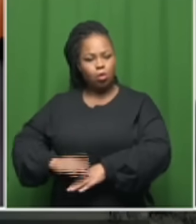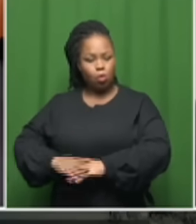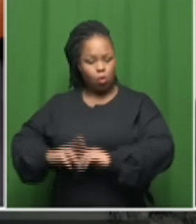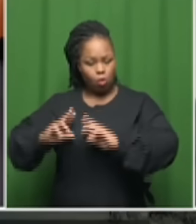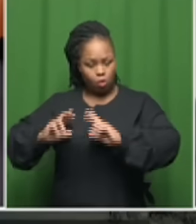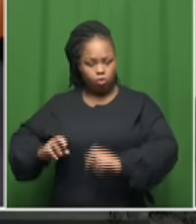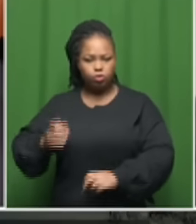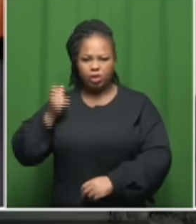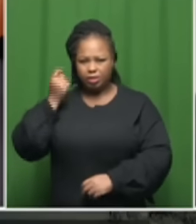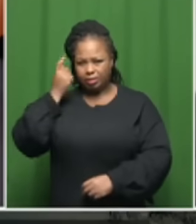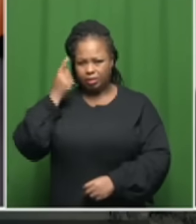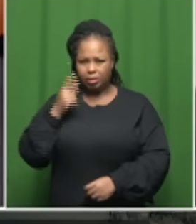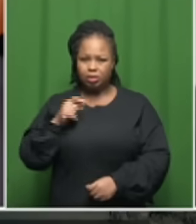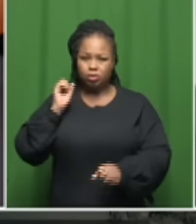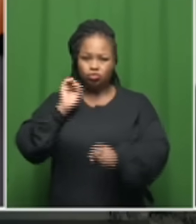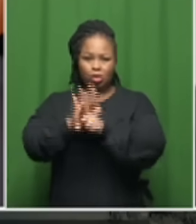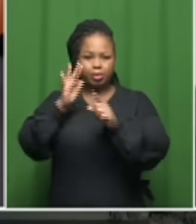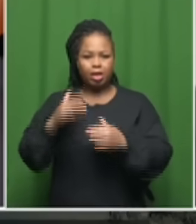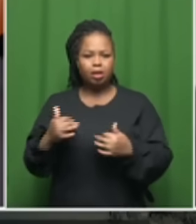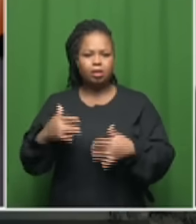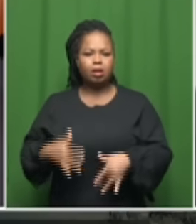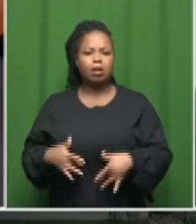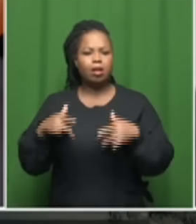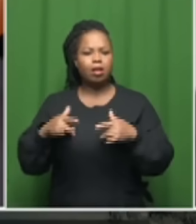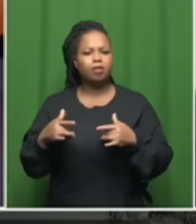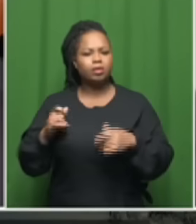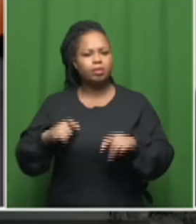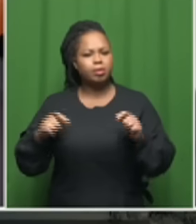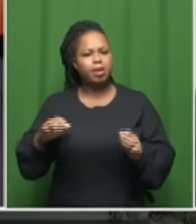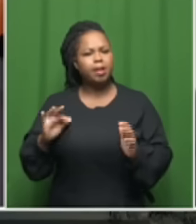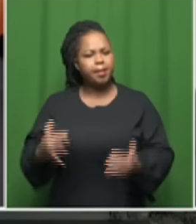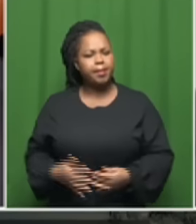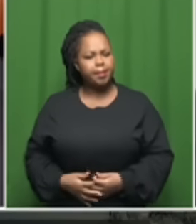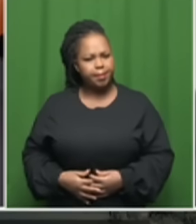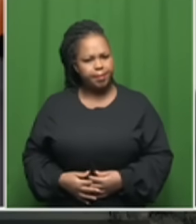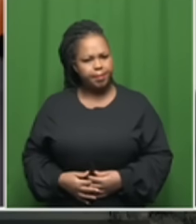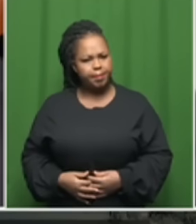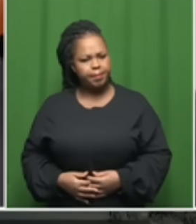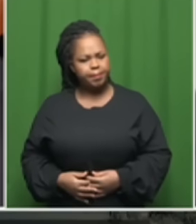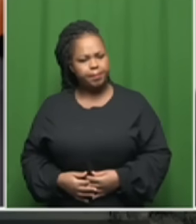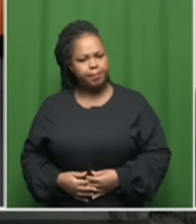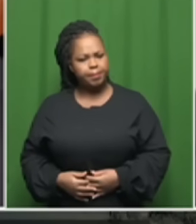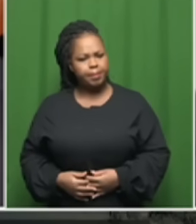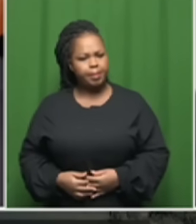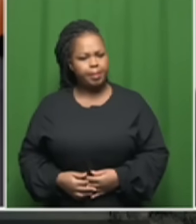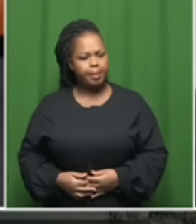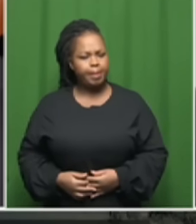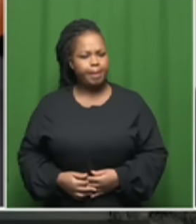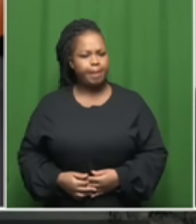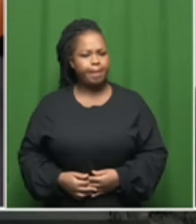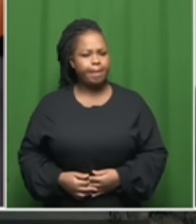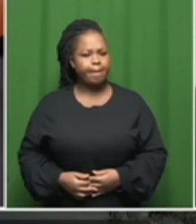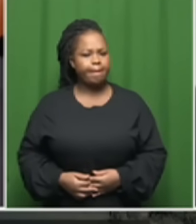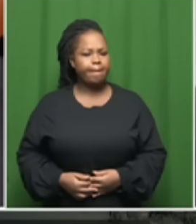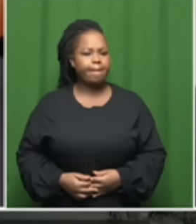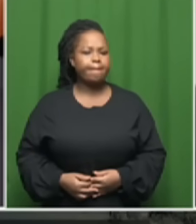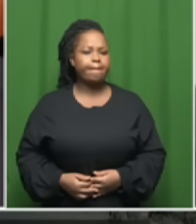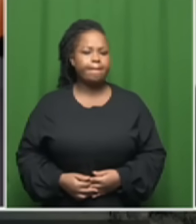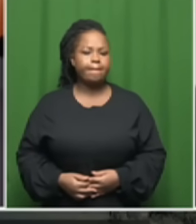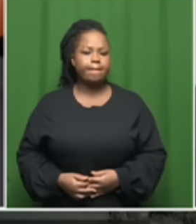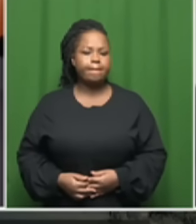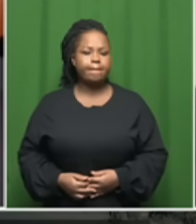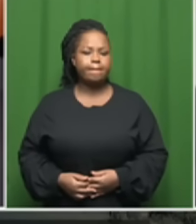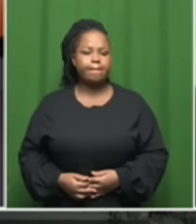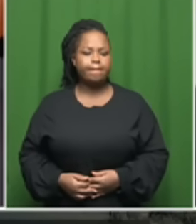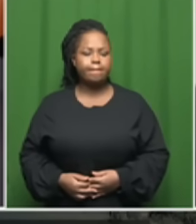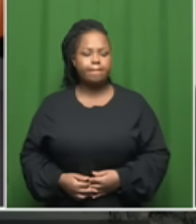the long-term ecological and human health impacts of these pharmaceuticals that we have found traces in our water?